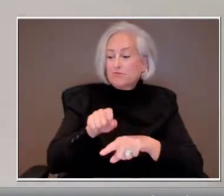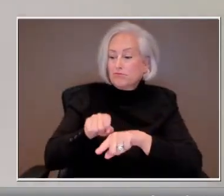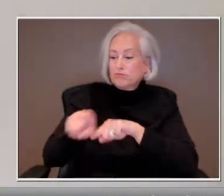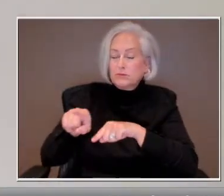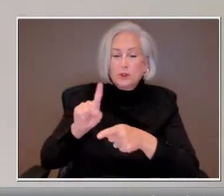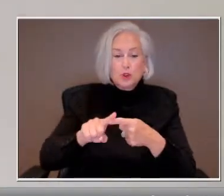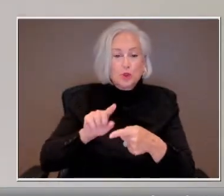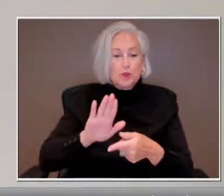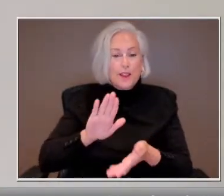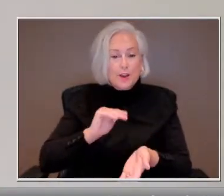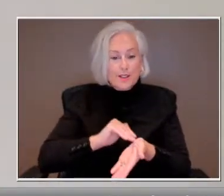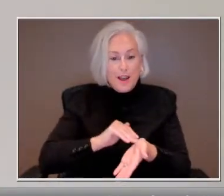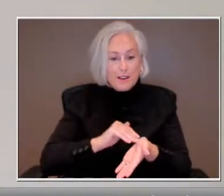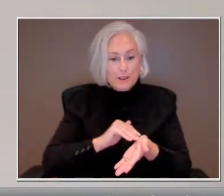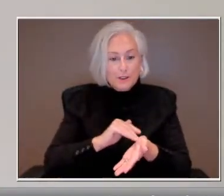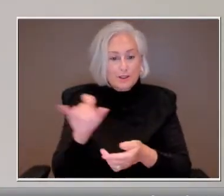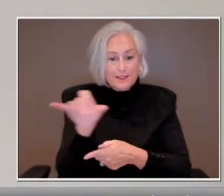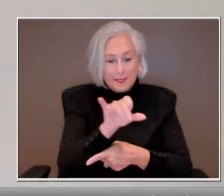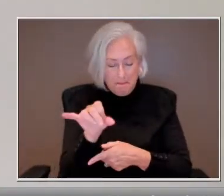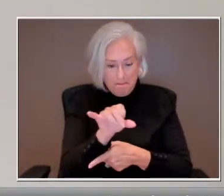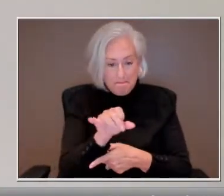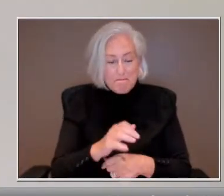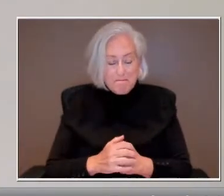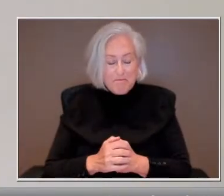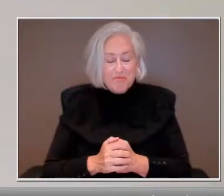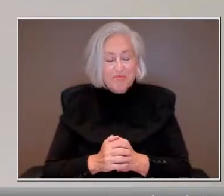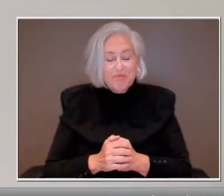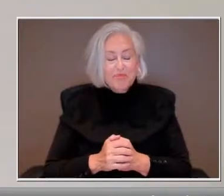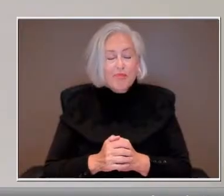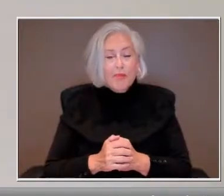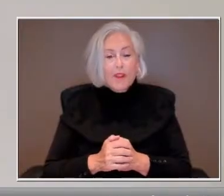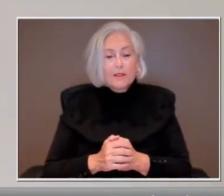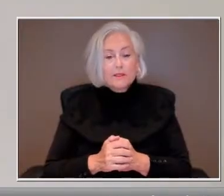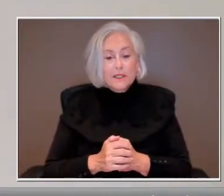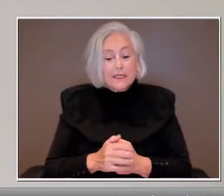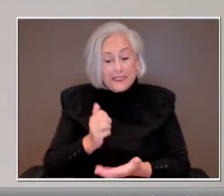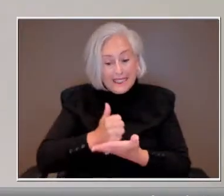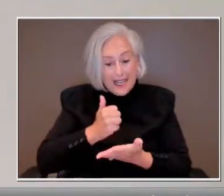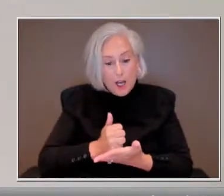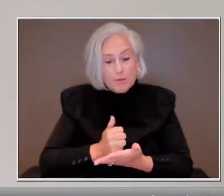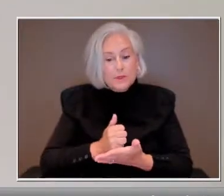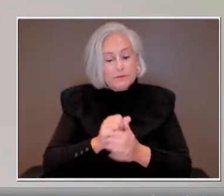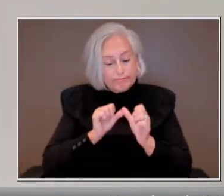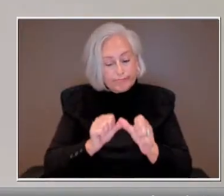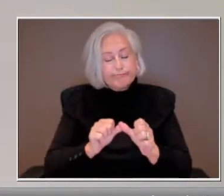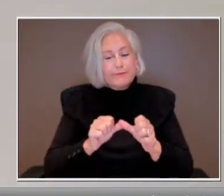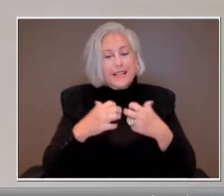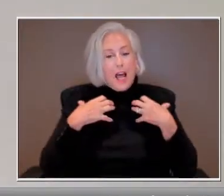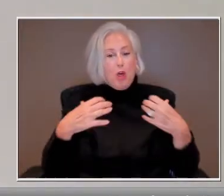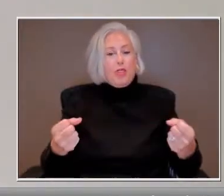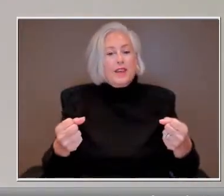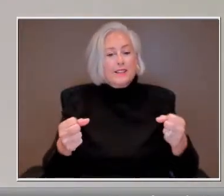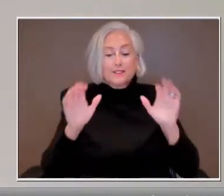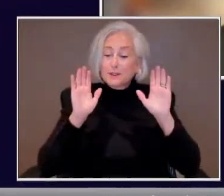are on their side, kind of helping them keep on track with and helping them stay healthy. So it's